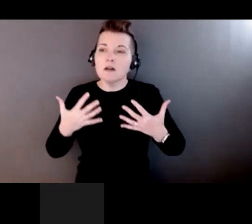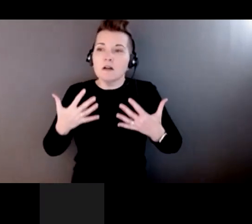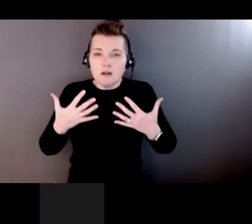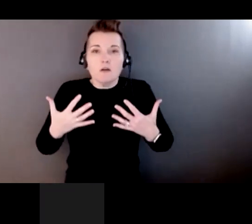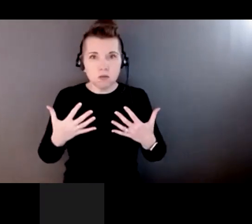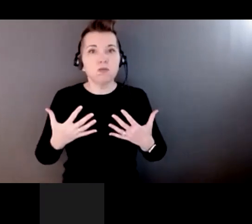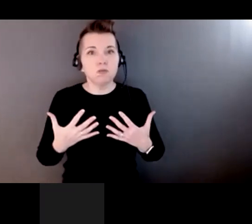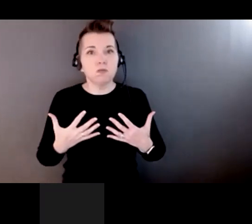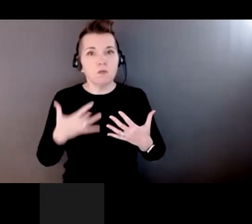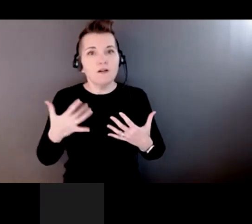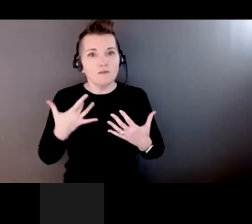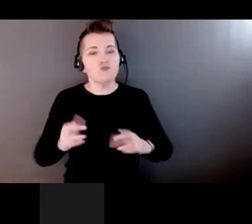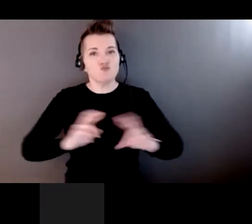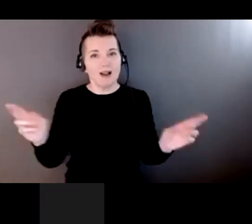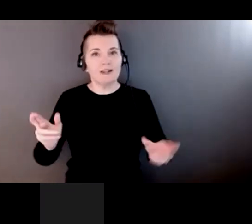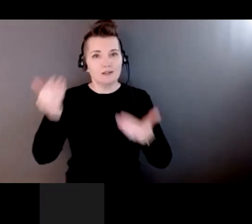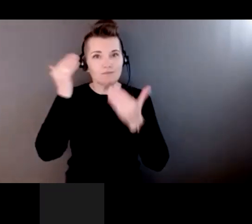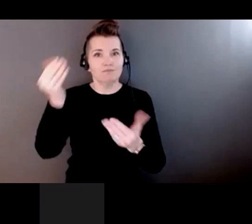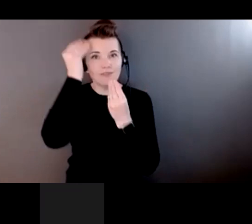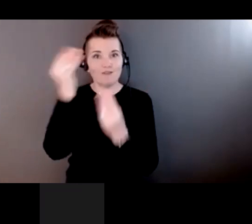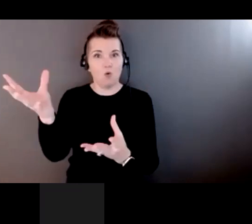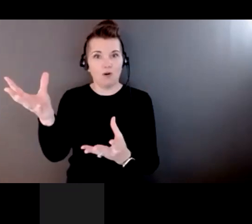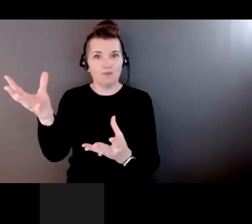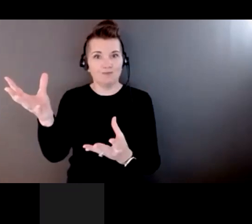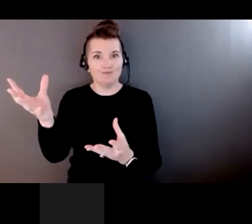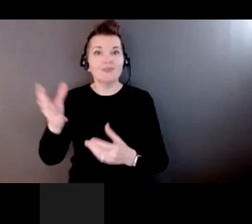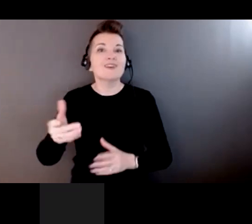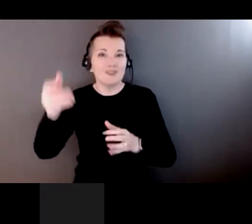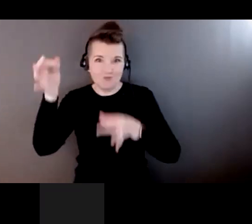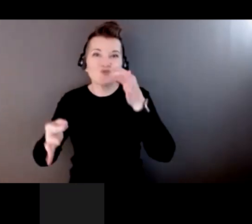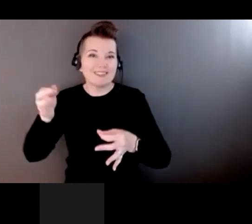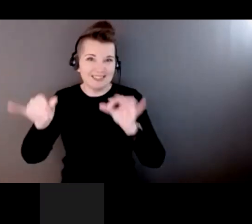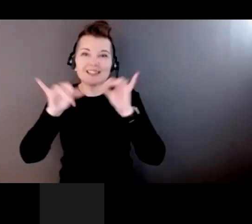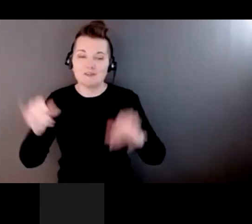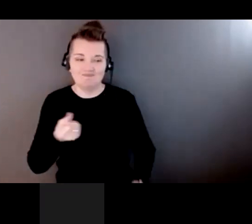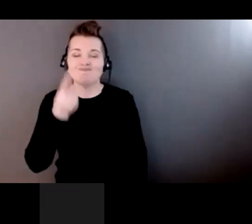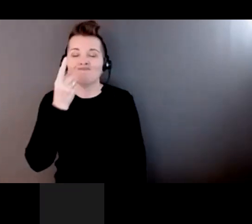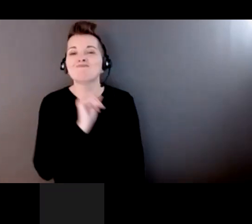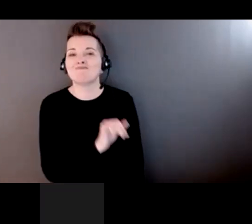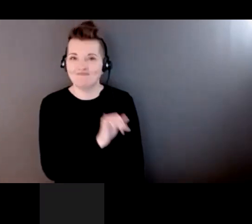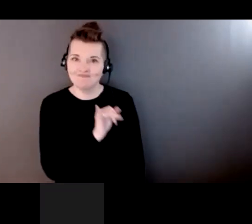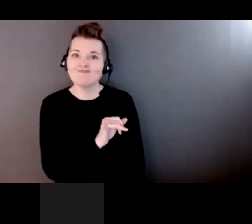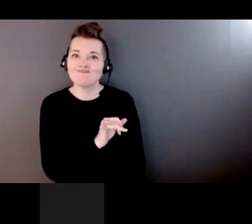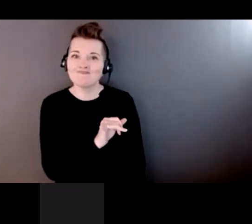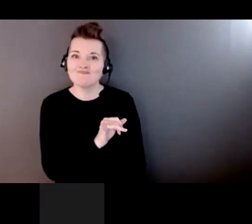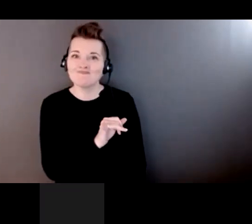scratching their head, and the Crown will proceed on that by way of indictment, opening up the route to a jury trial, and that's